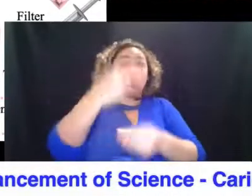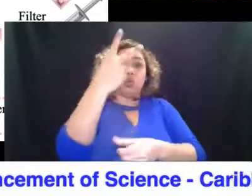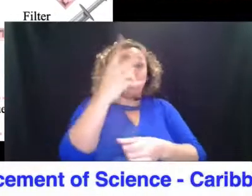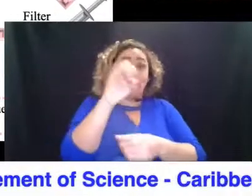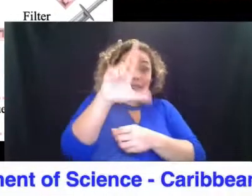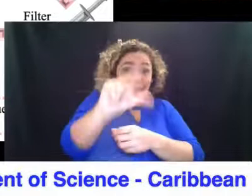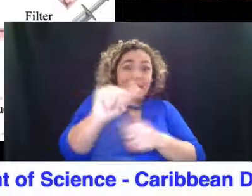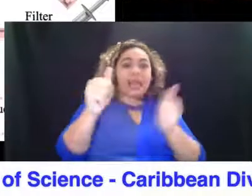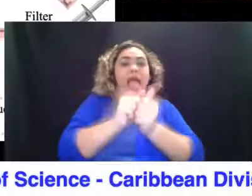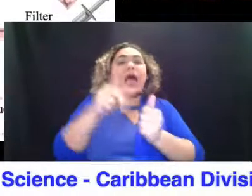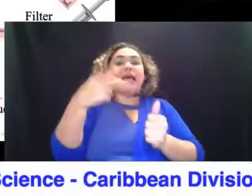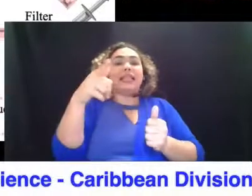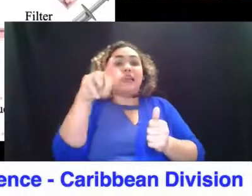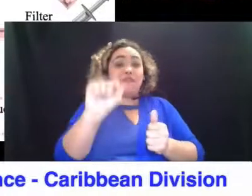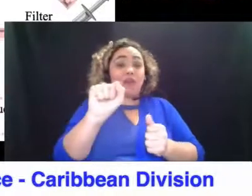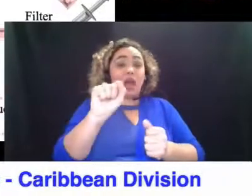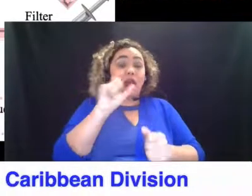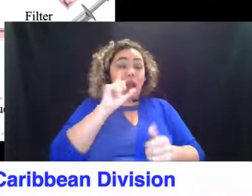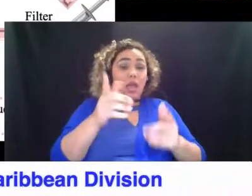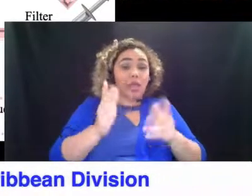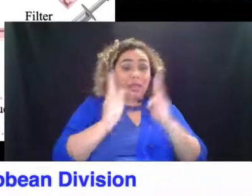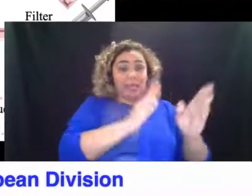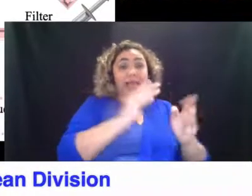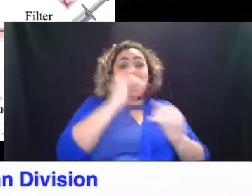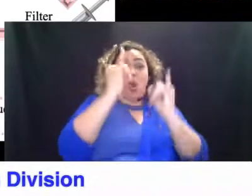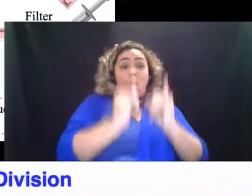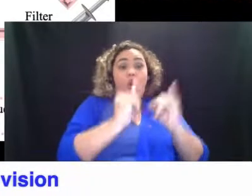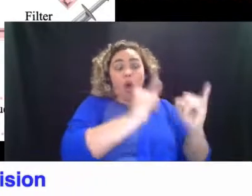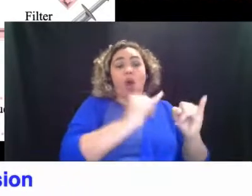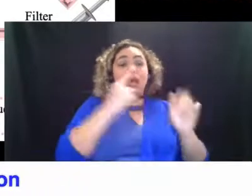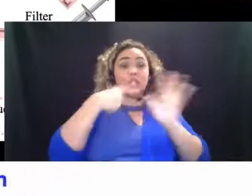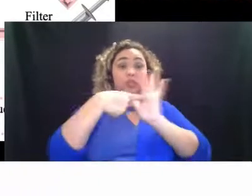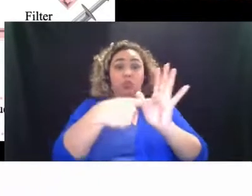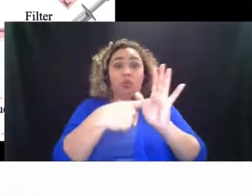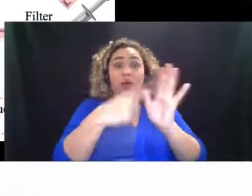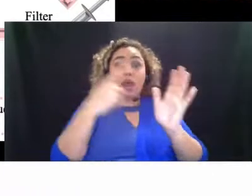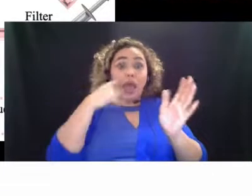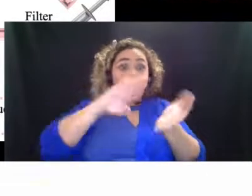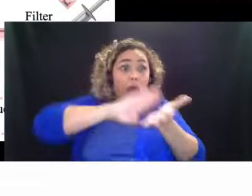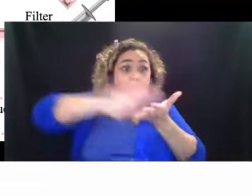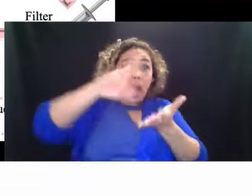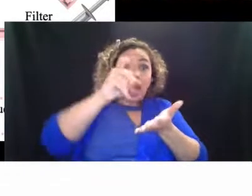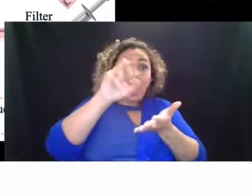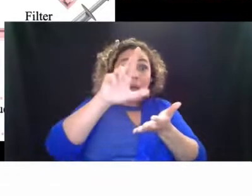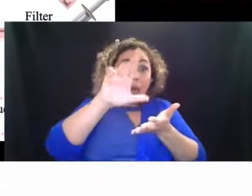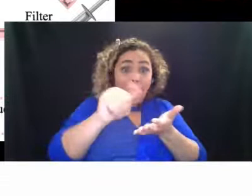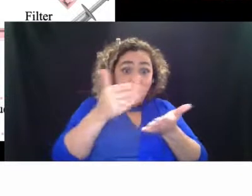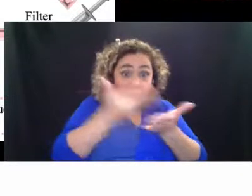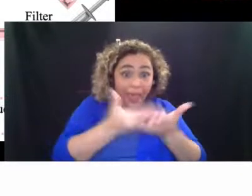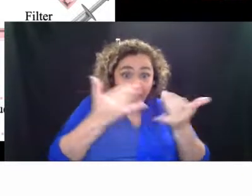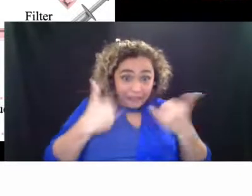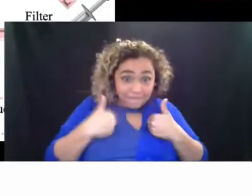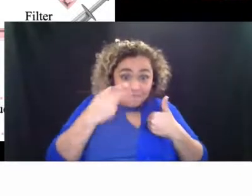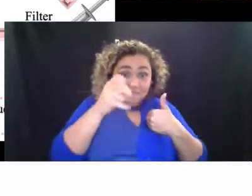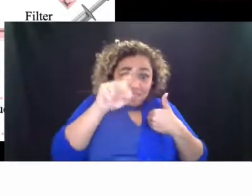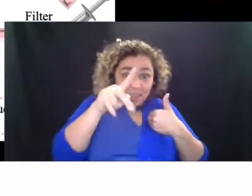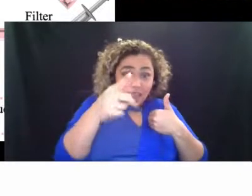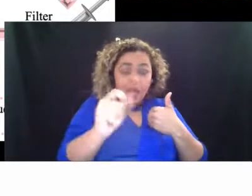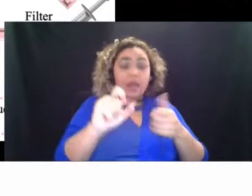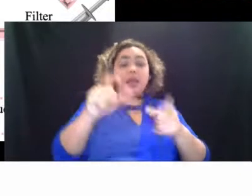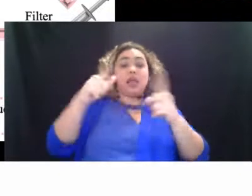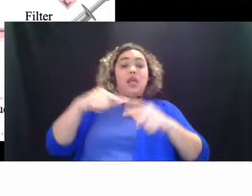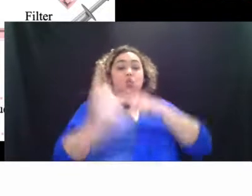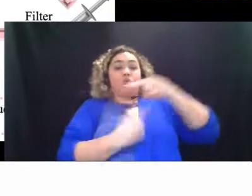spilled onto the plate to obtain individual plagues to demonstration listing of the bacteria representing the phages. In the future,